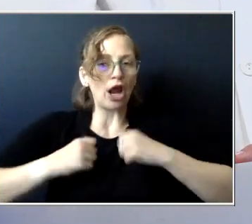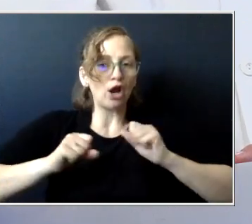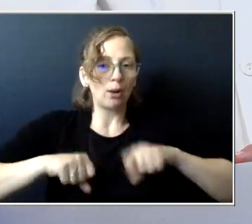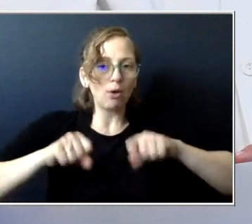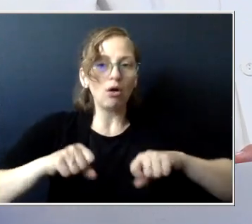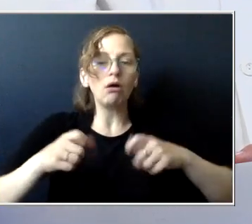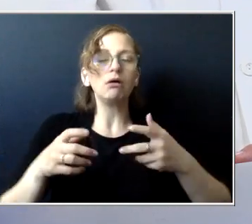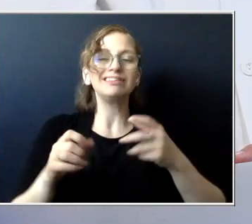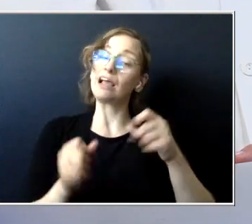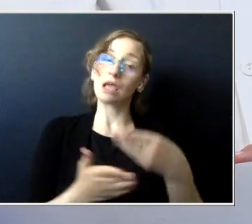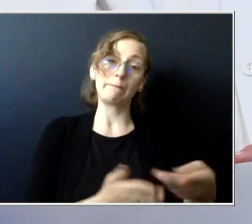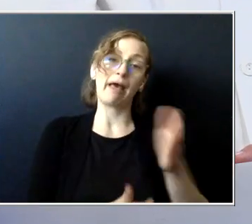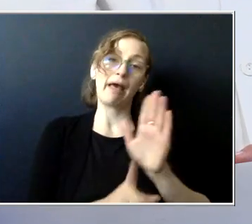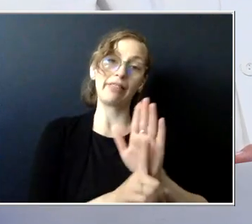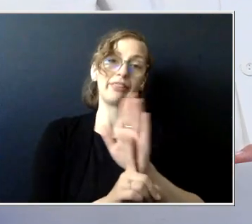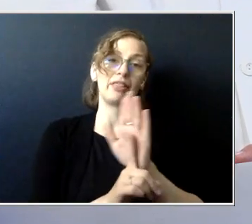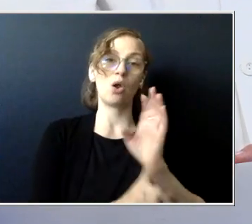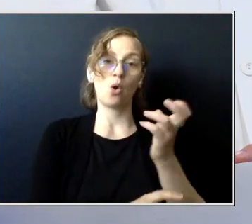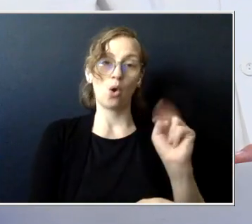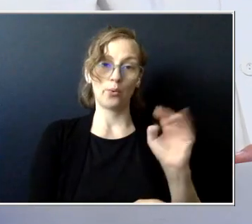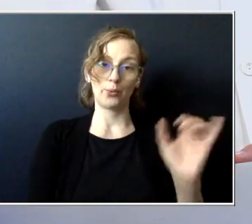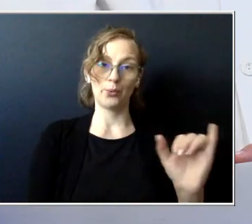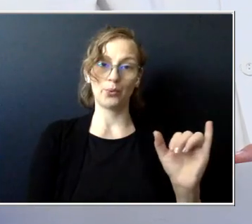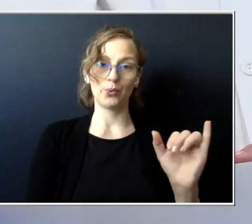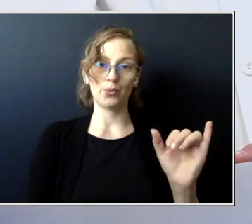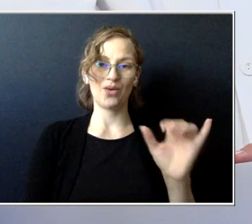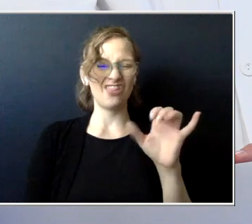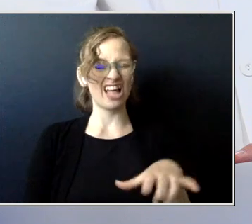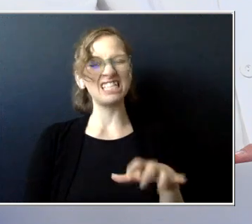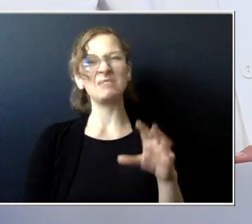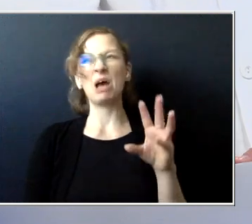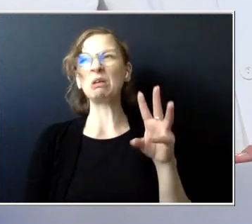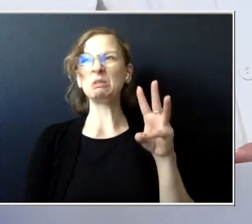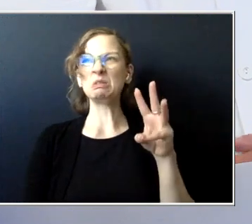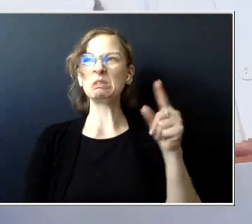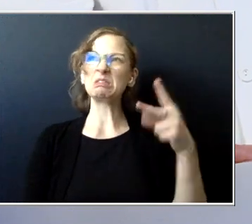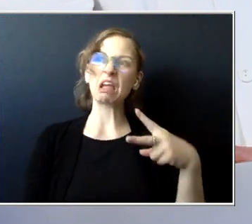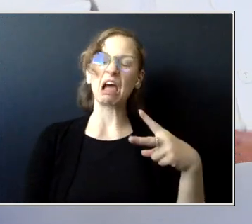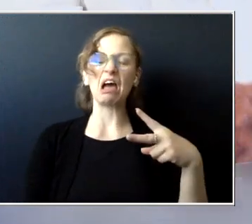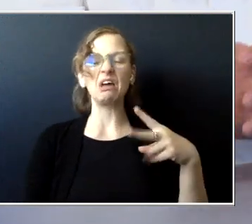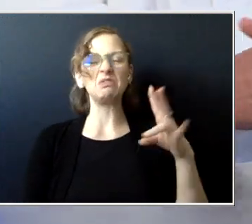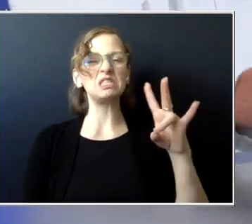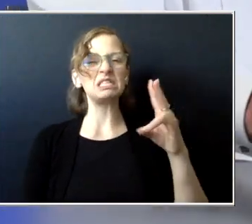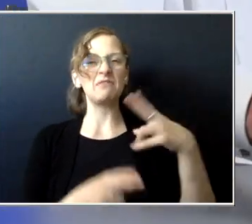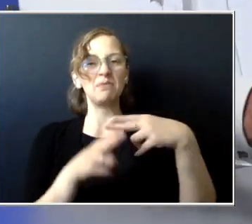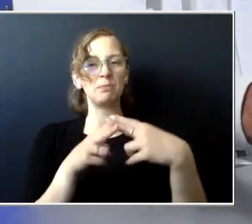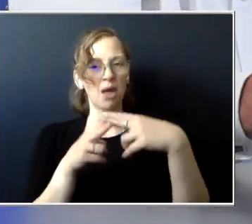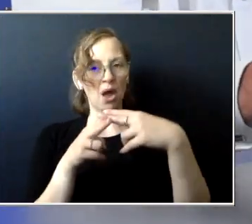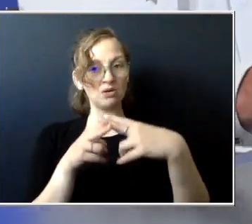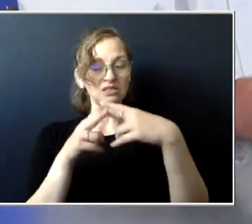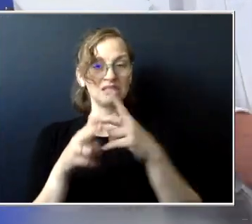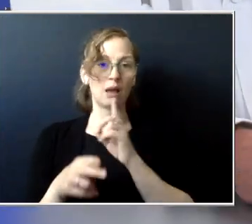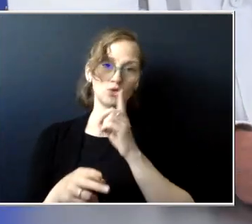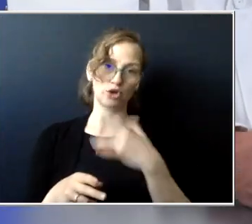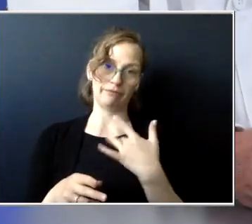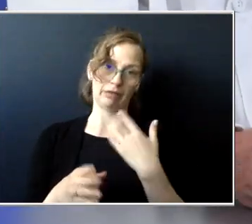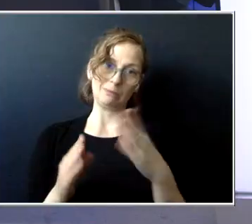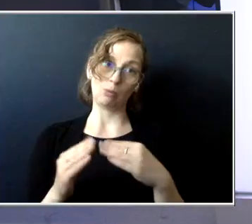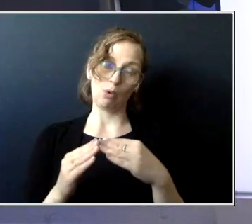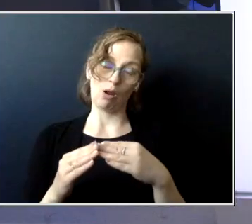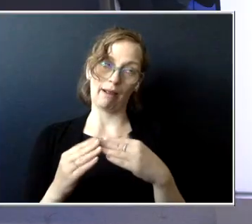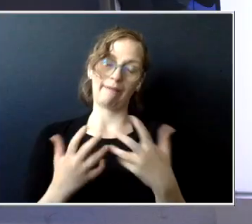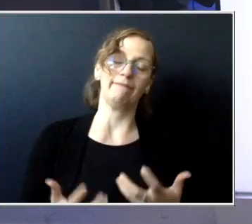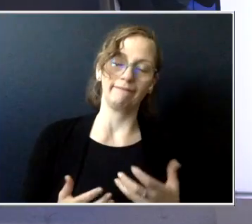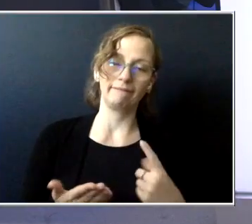about 6.5, 7 pounds. I'm sure it feels like more sometimes, but. So these are these are two batteries that plug